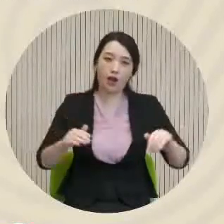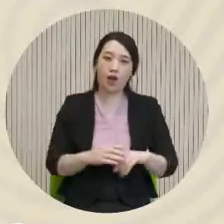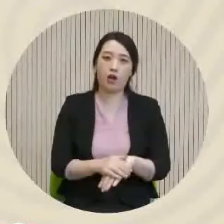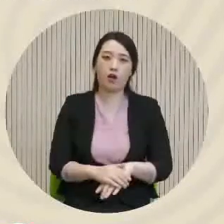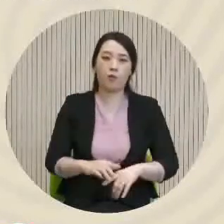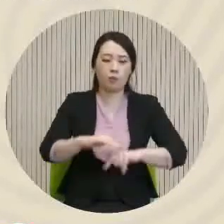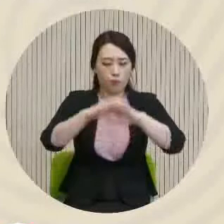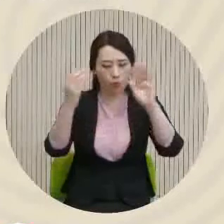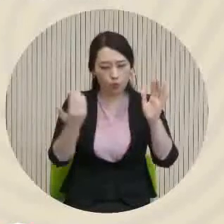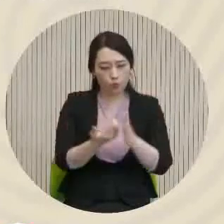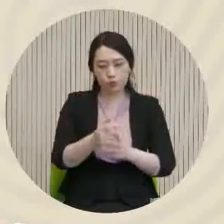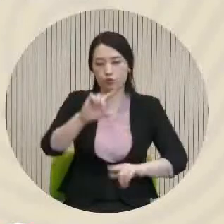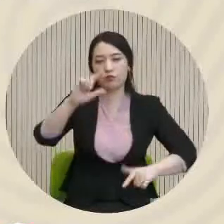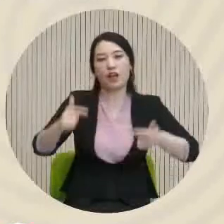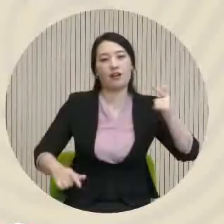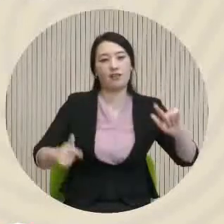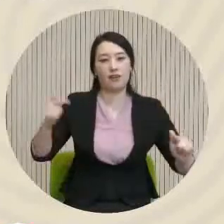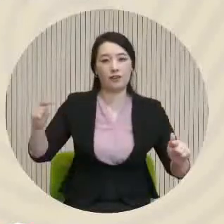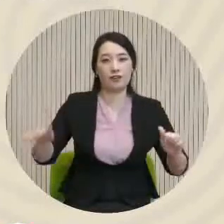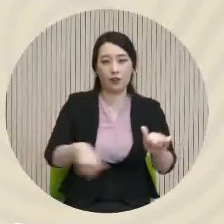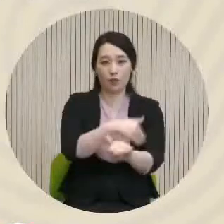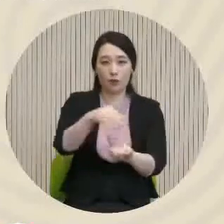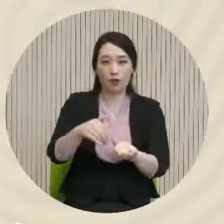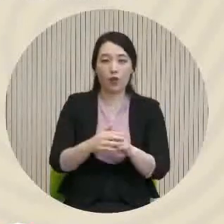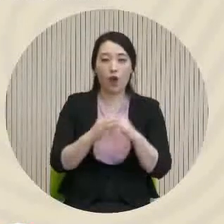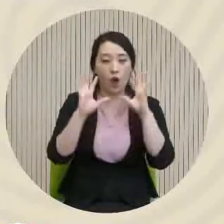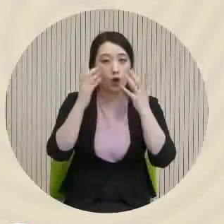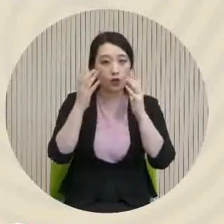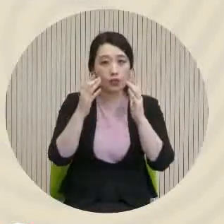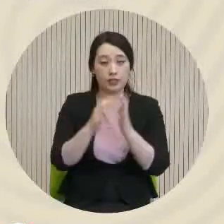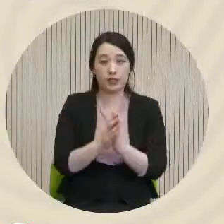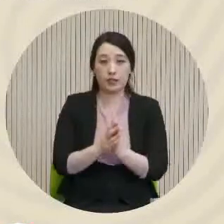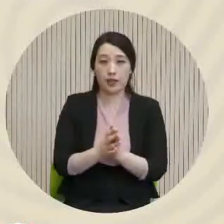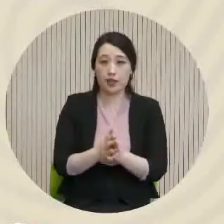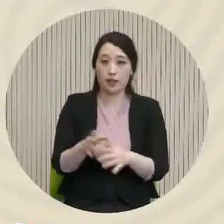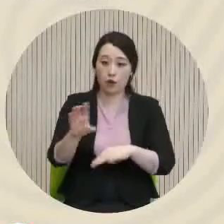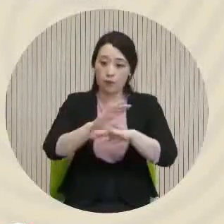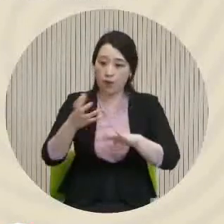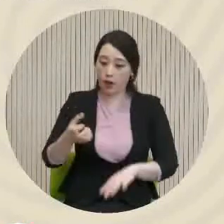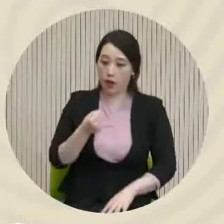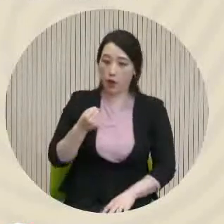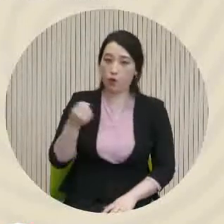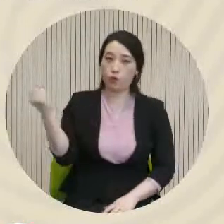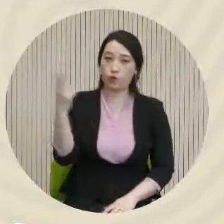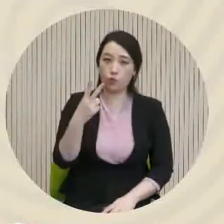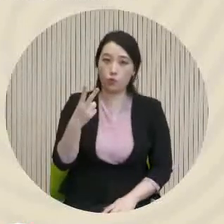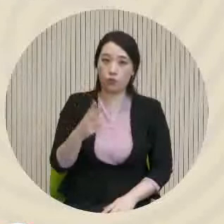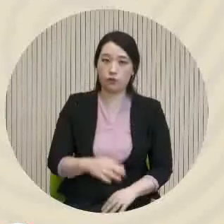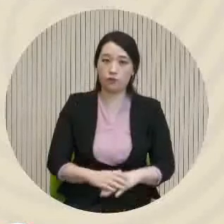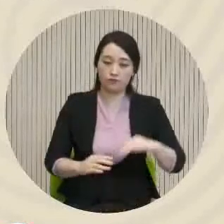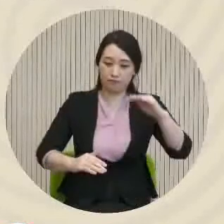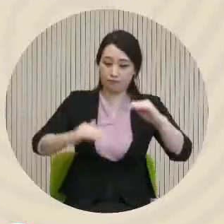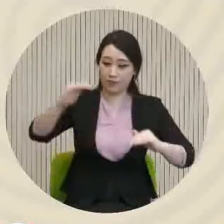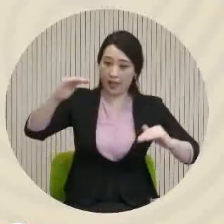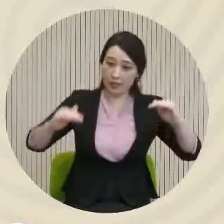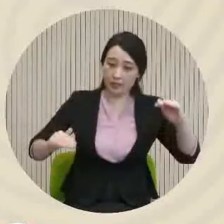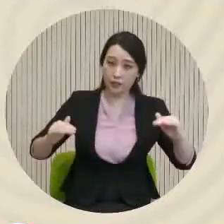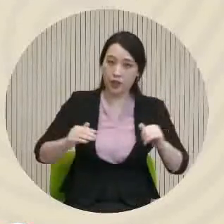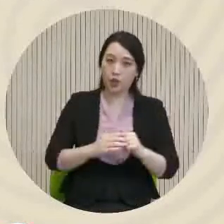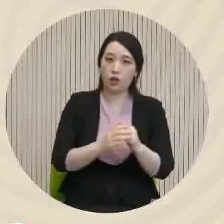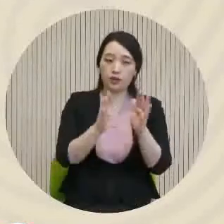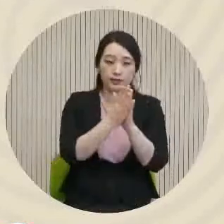widening gaps of the reading environment of children, and that is caused by the wealth or the house incomes of the